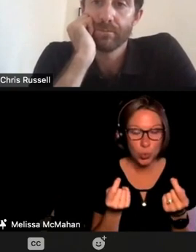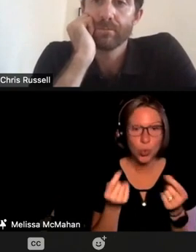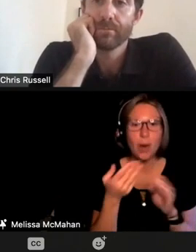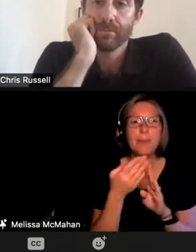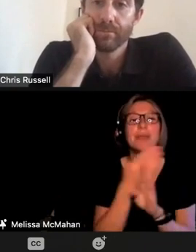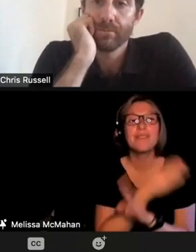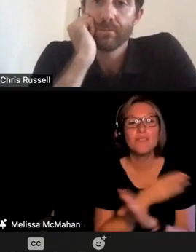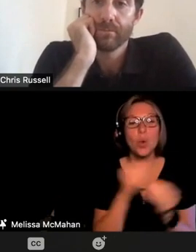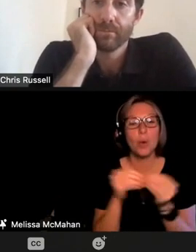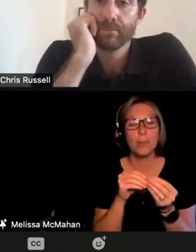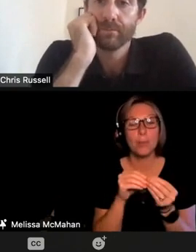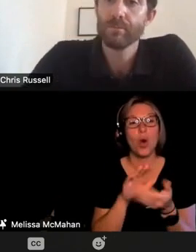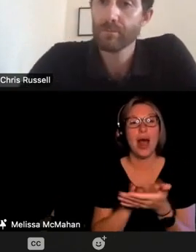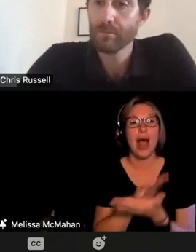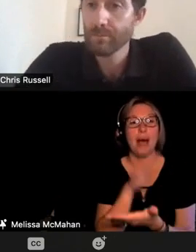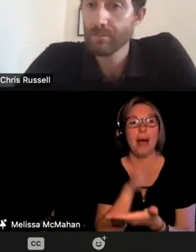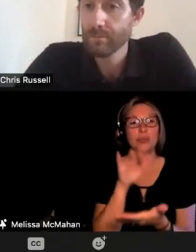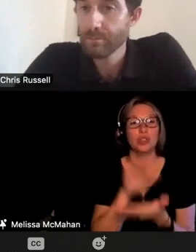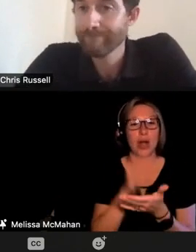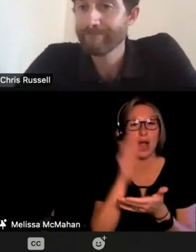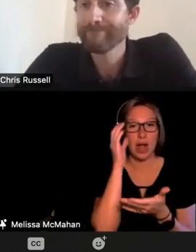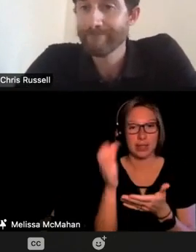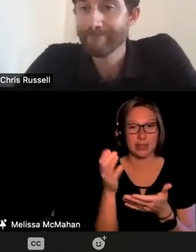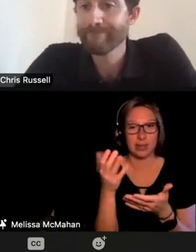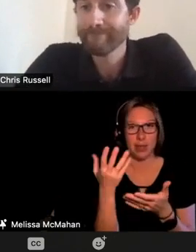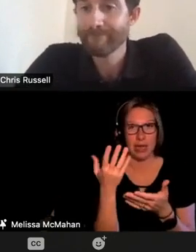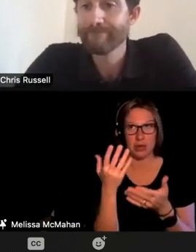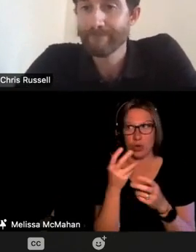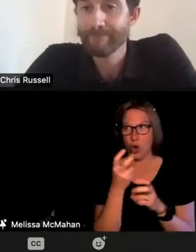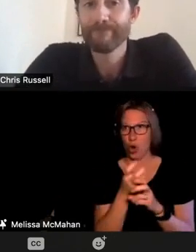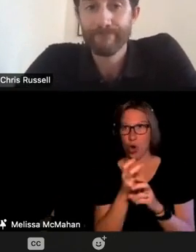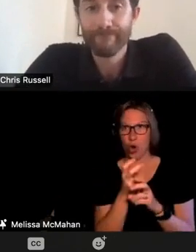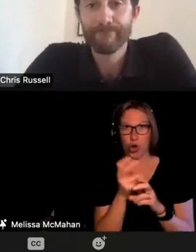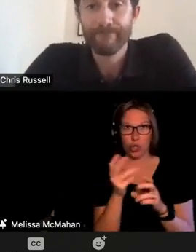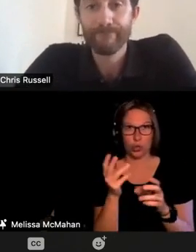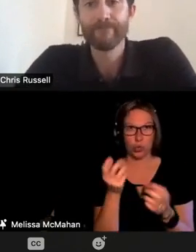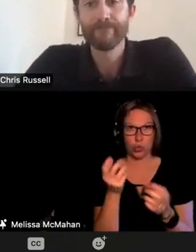into more abstract concepts that are hard to tangibly understand.